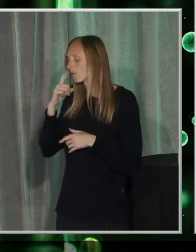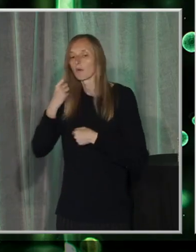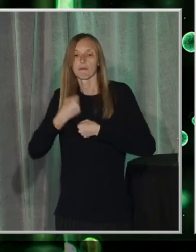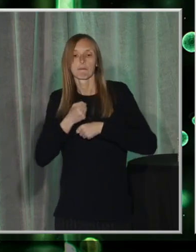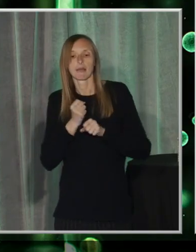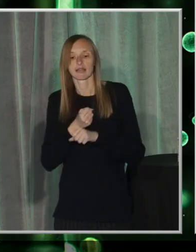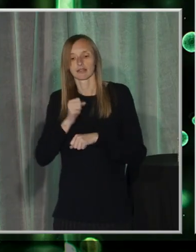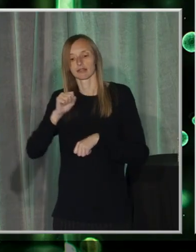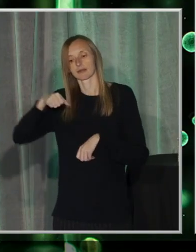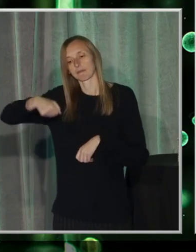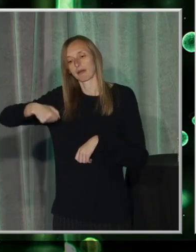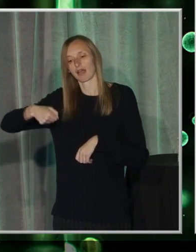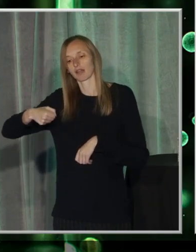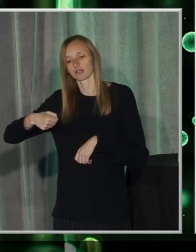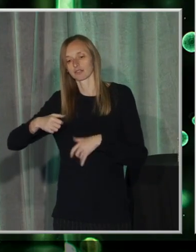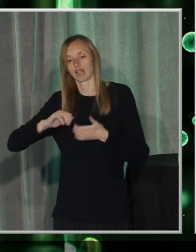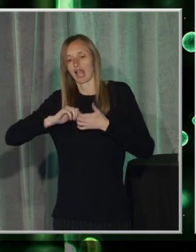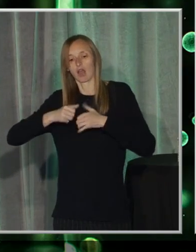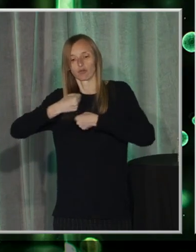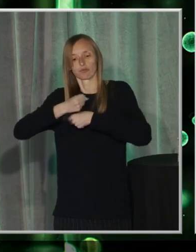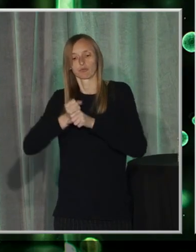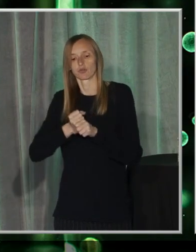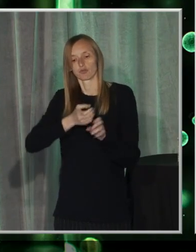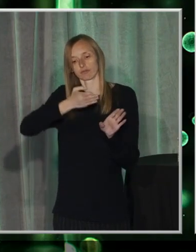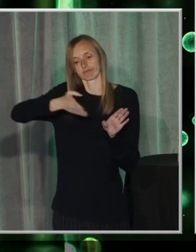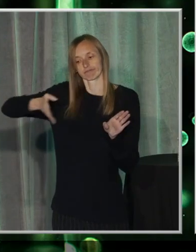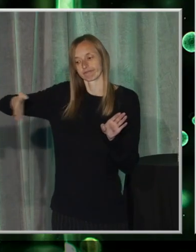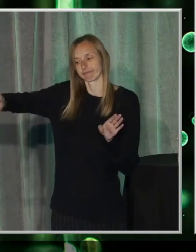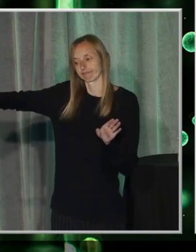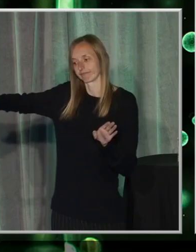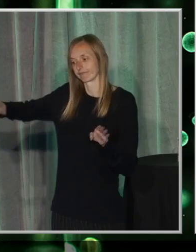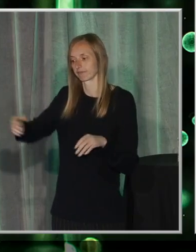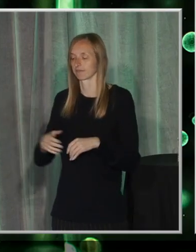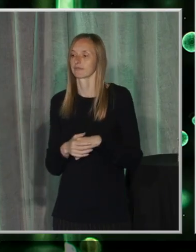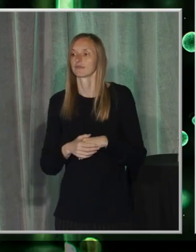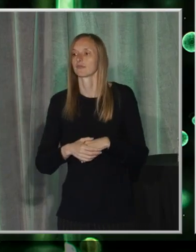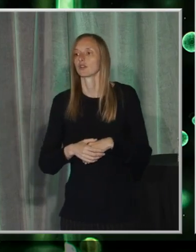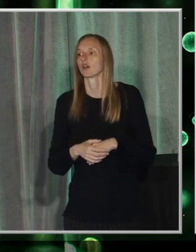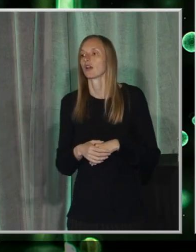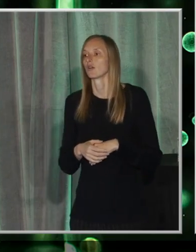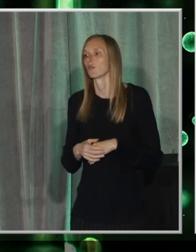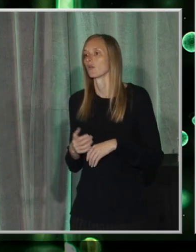what production techniques are you using? Okay,